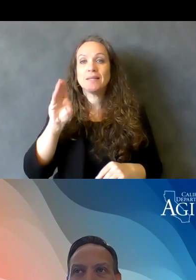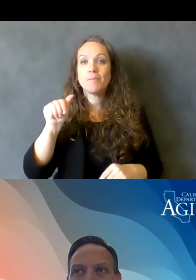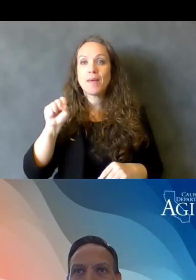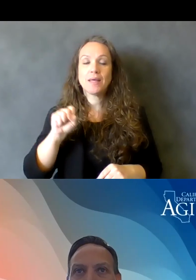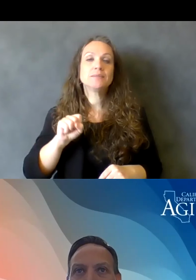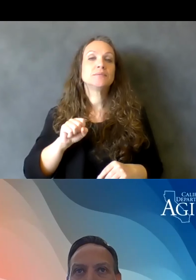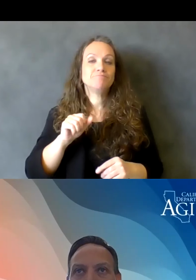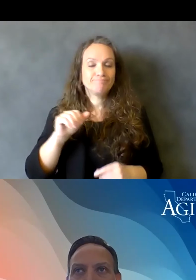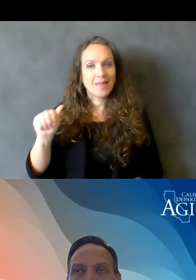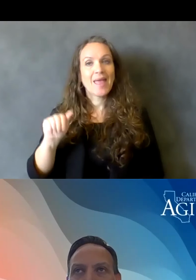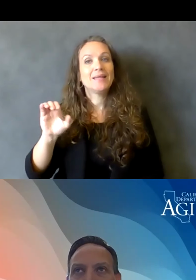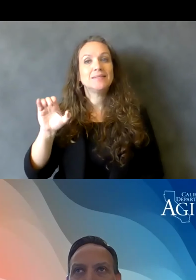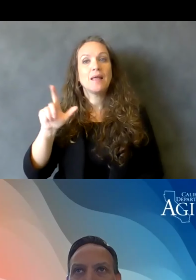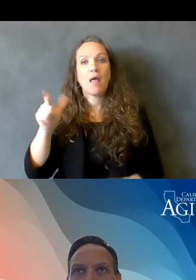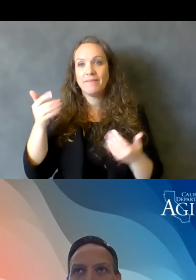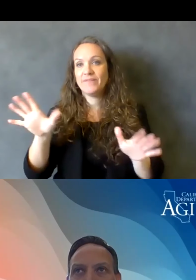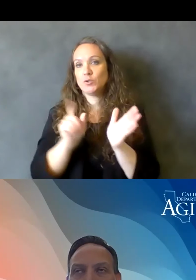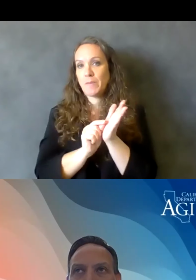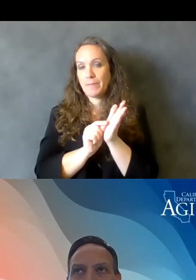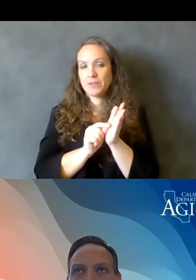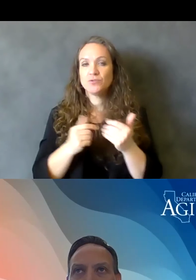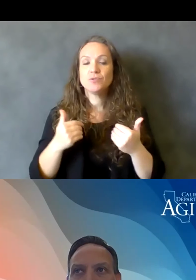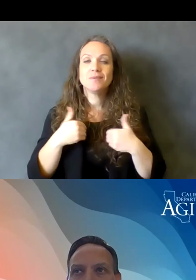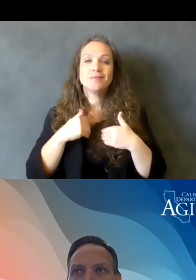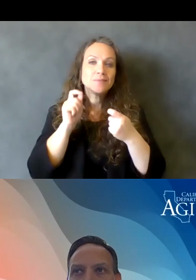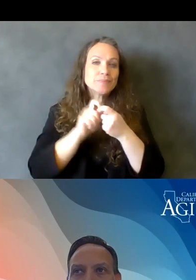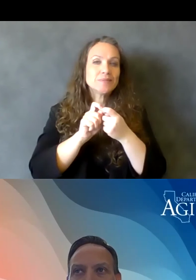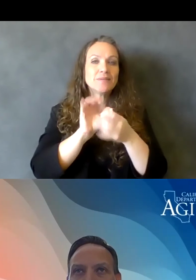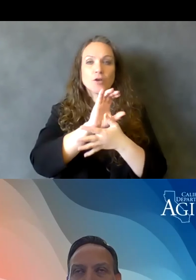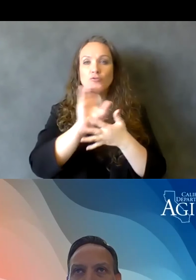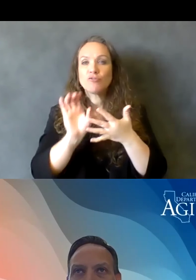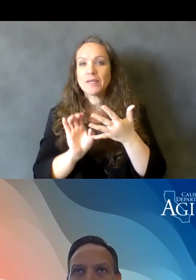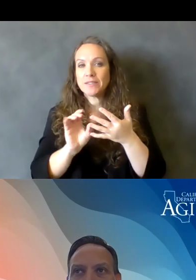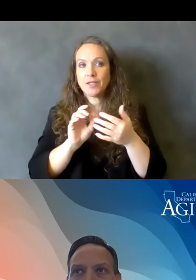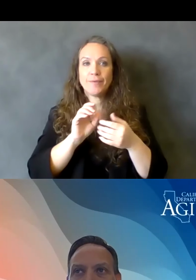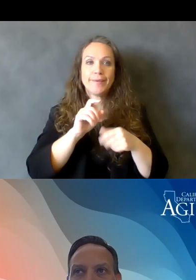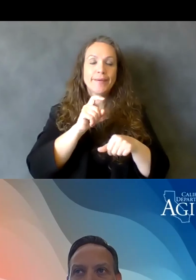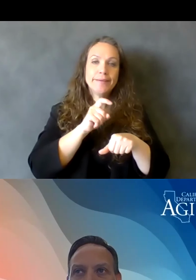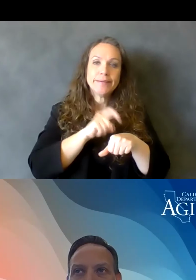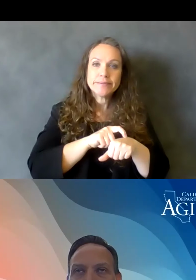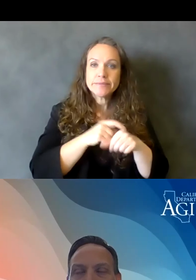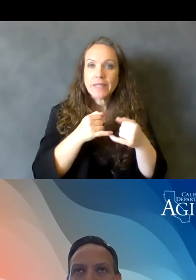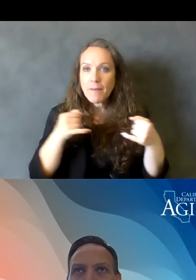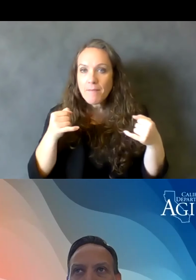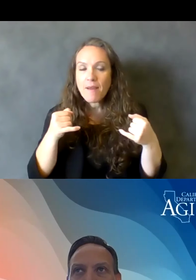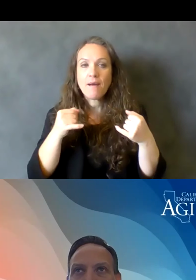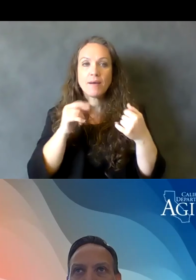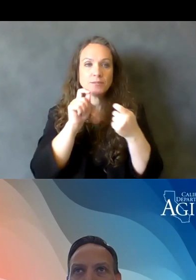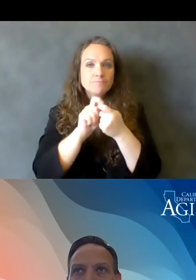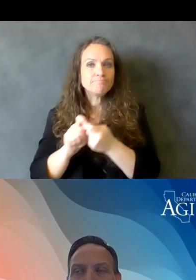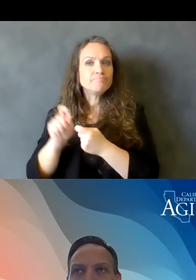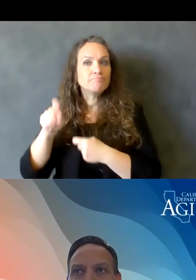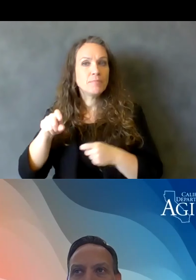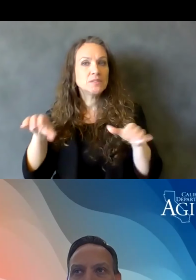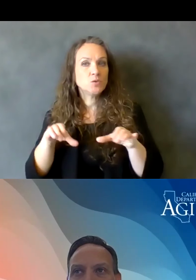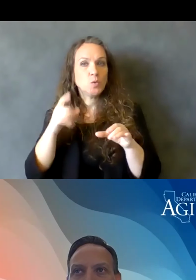been published, and there are very specific criteria and timeframes associated with reopening facilities. Now, keep in mind